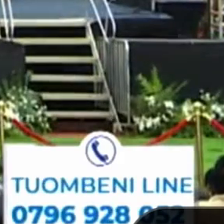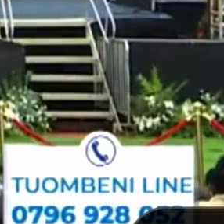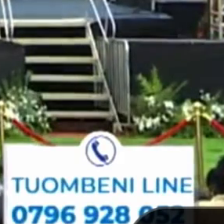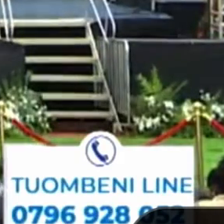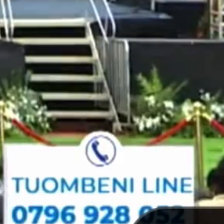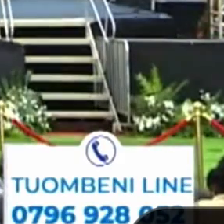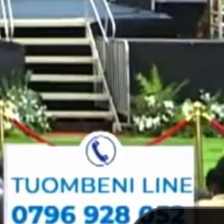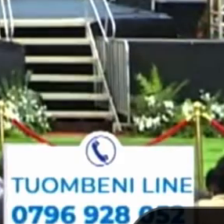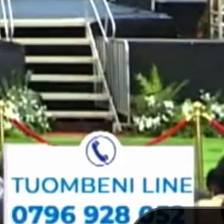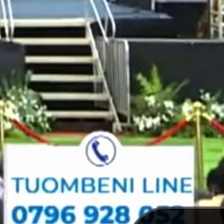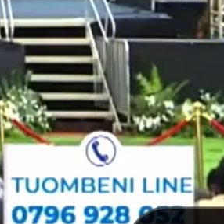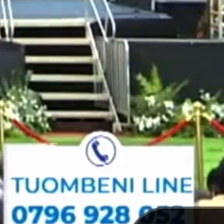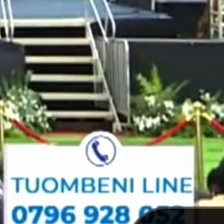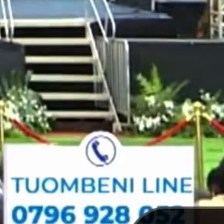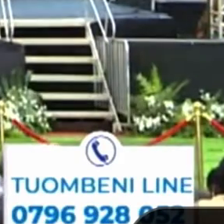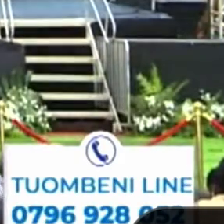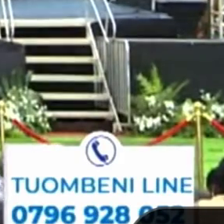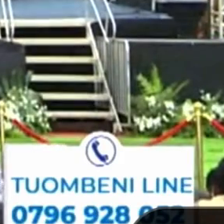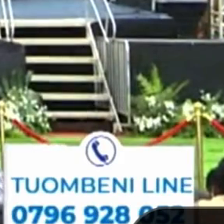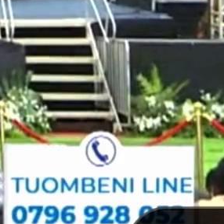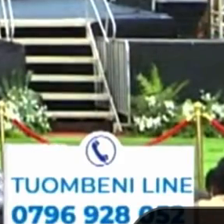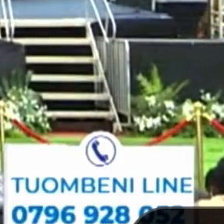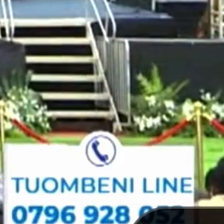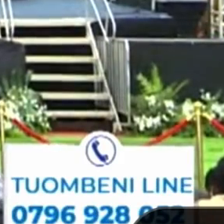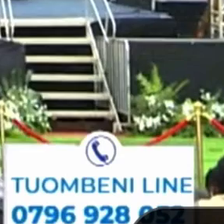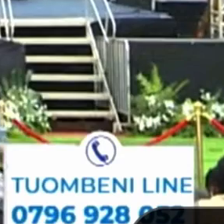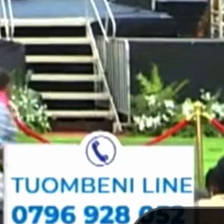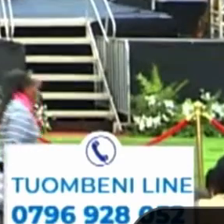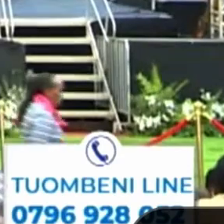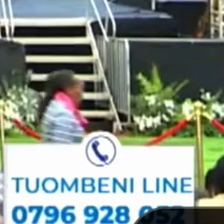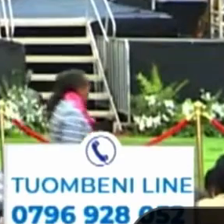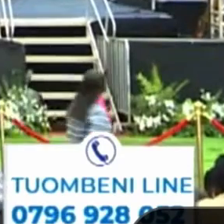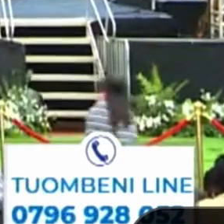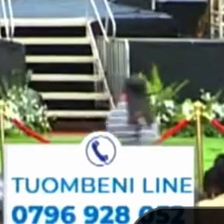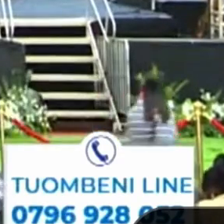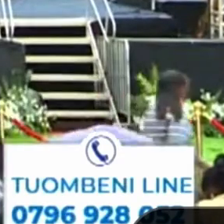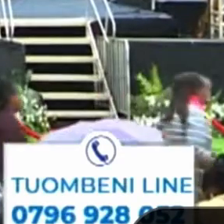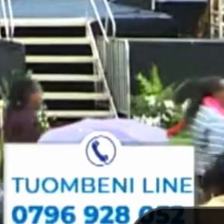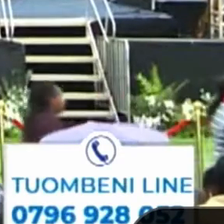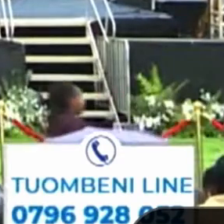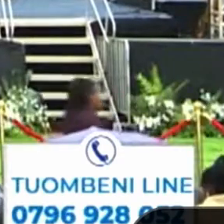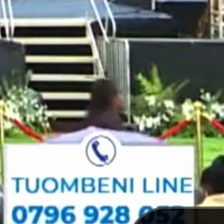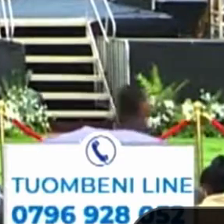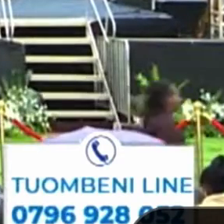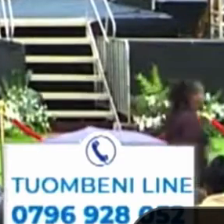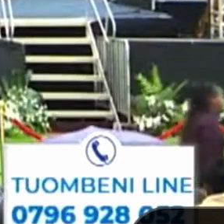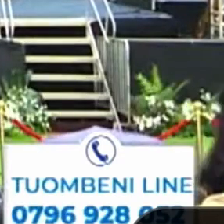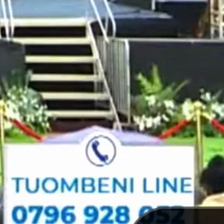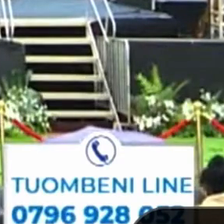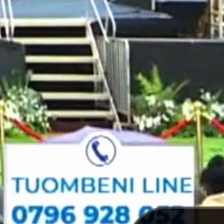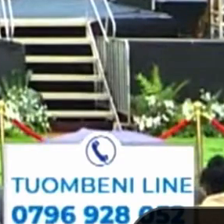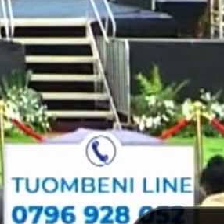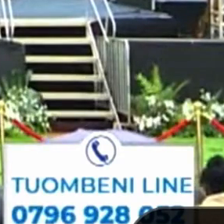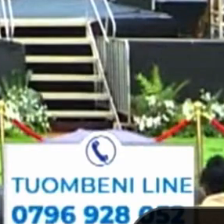again. This is just coming to bless you. Hii inakuja tu kukubariki. And may the Lord bless you more and more.